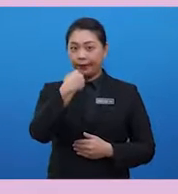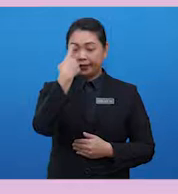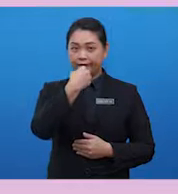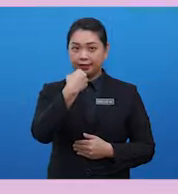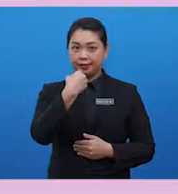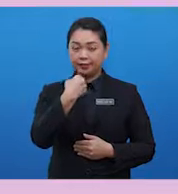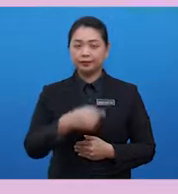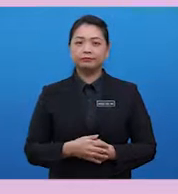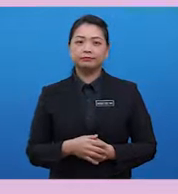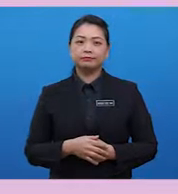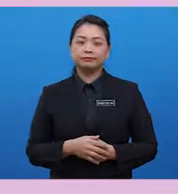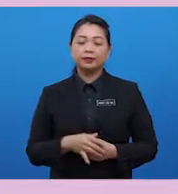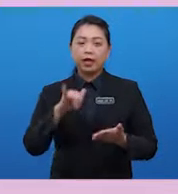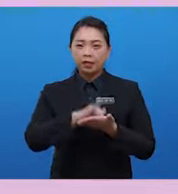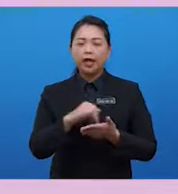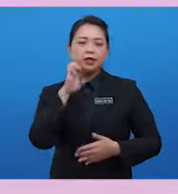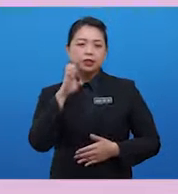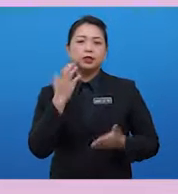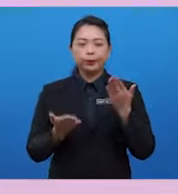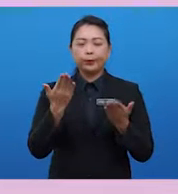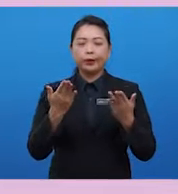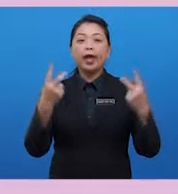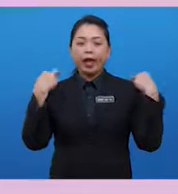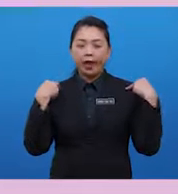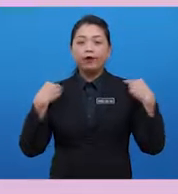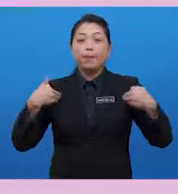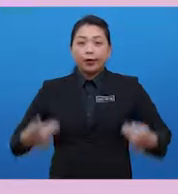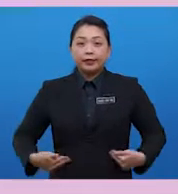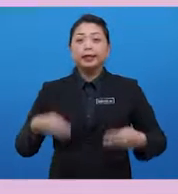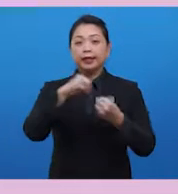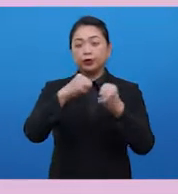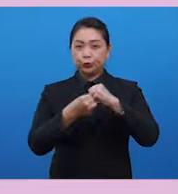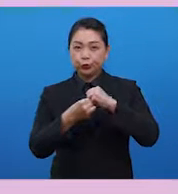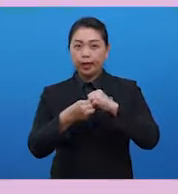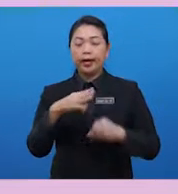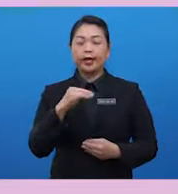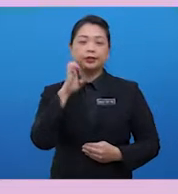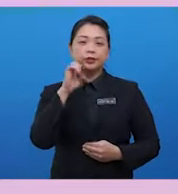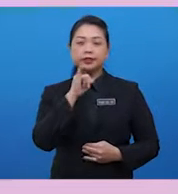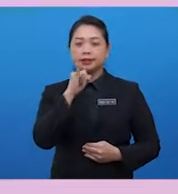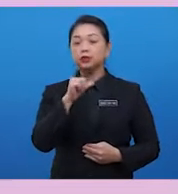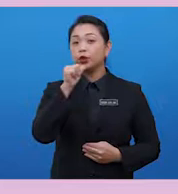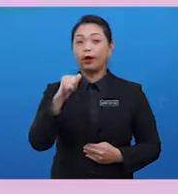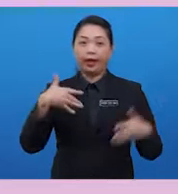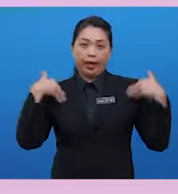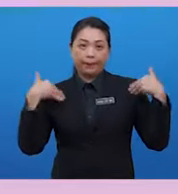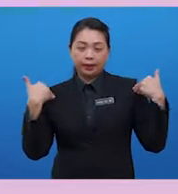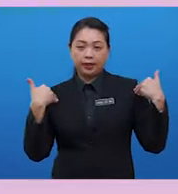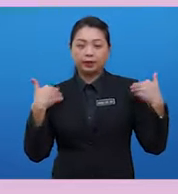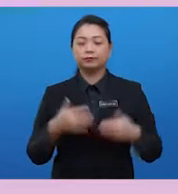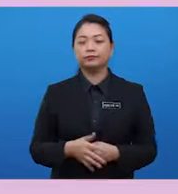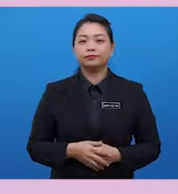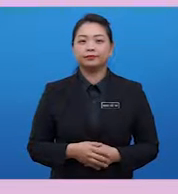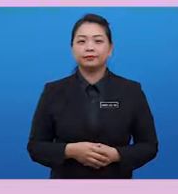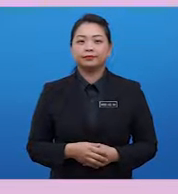action that she probably has body issues and she is not happy with her physical appearance.